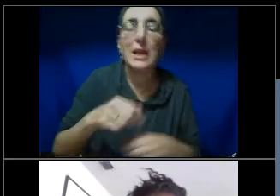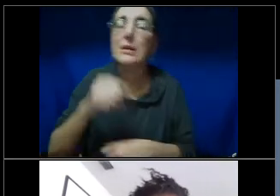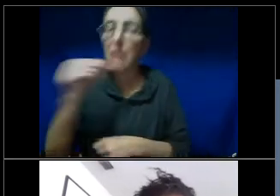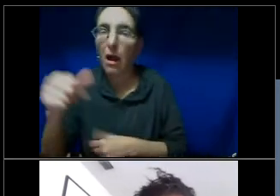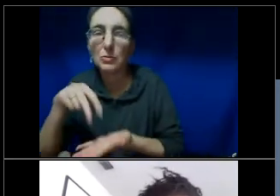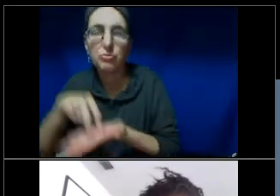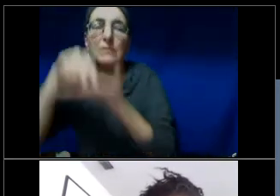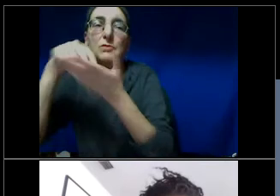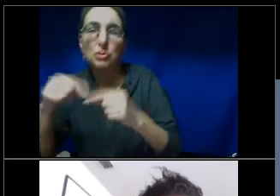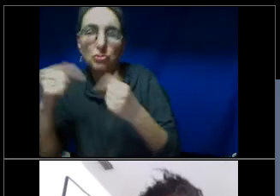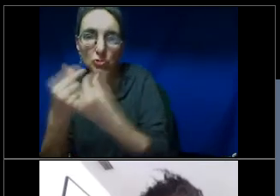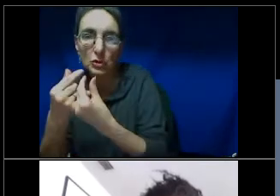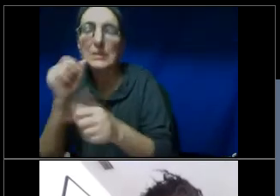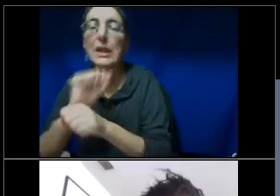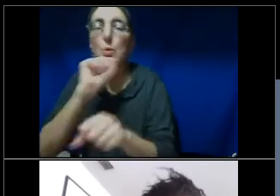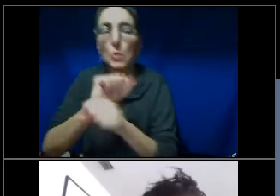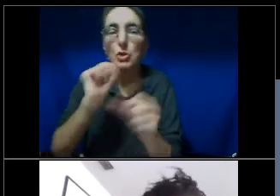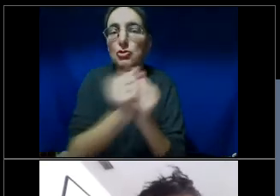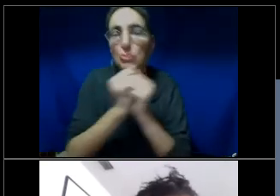goals around equity.